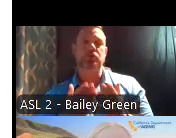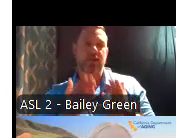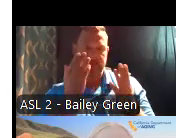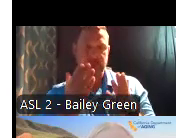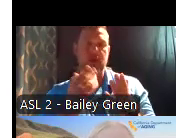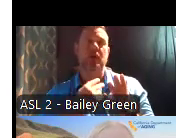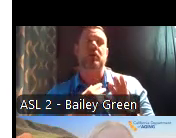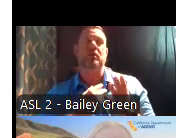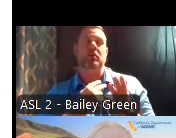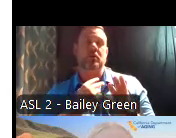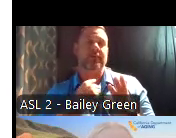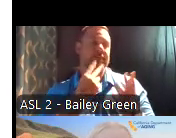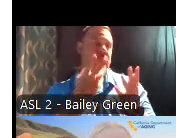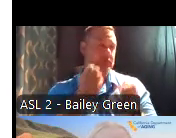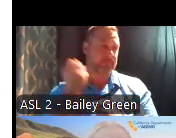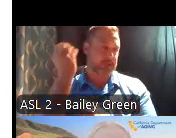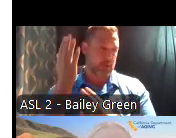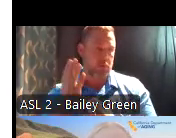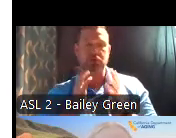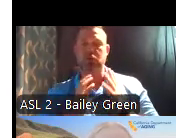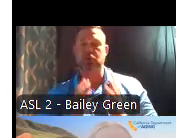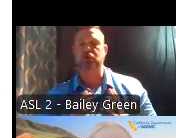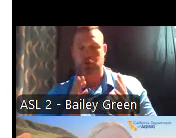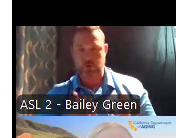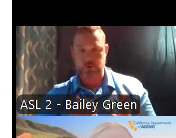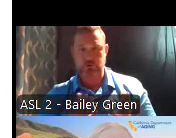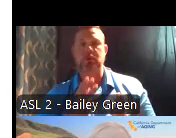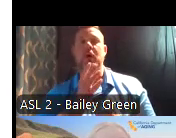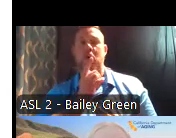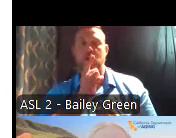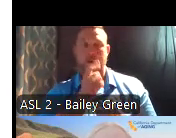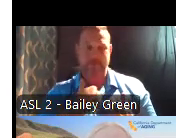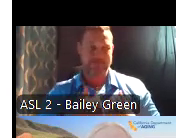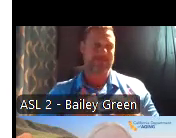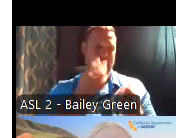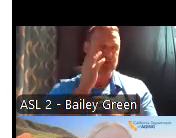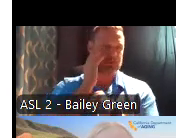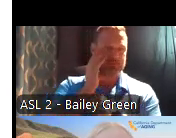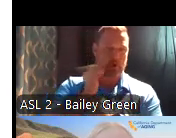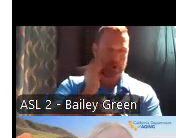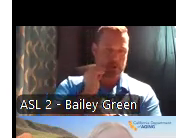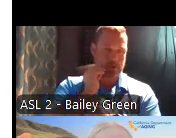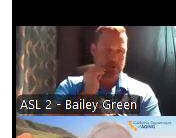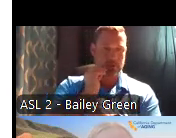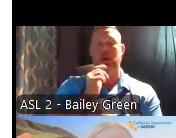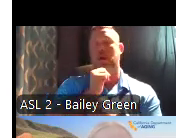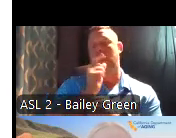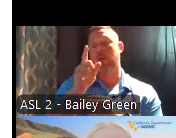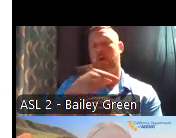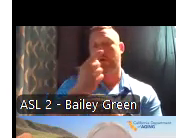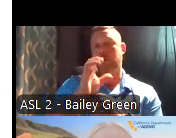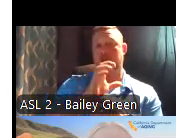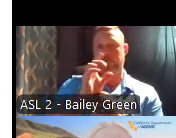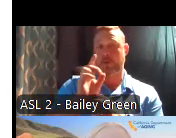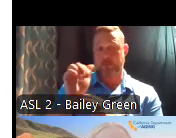of stakeholders, consumers, those with lived experience, and enable not only, again, the California Department